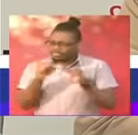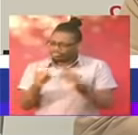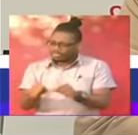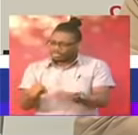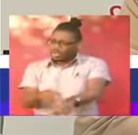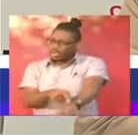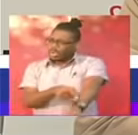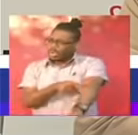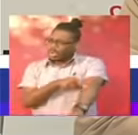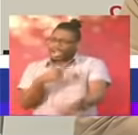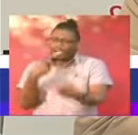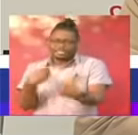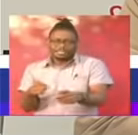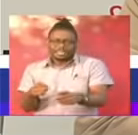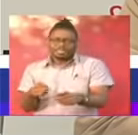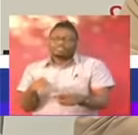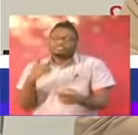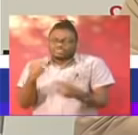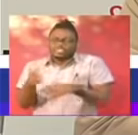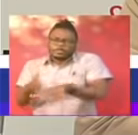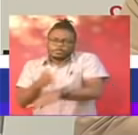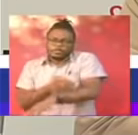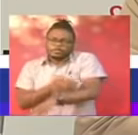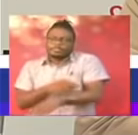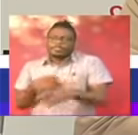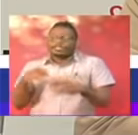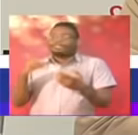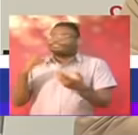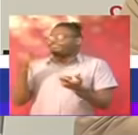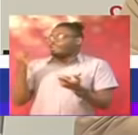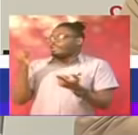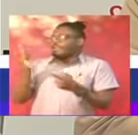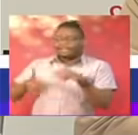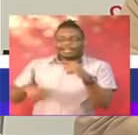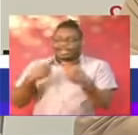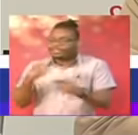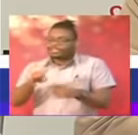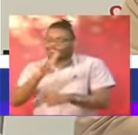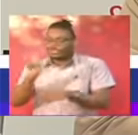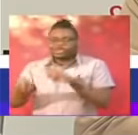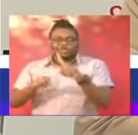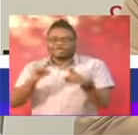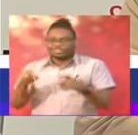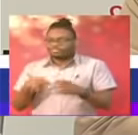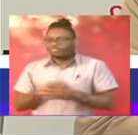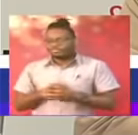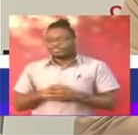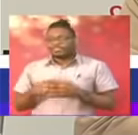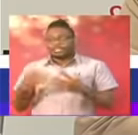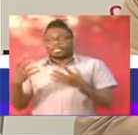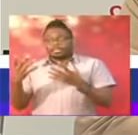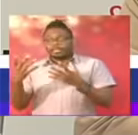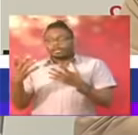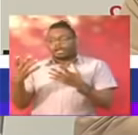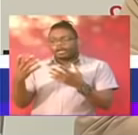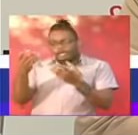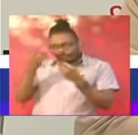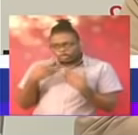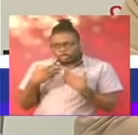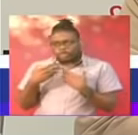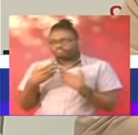about that. That's not a question I can answer immediately, but having taken this statement on board, we'll definitely look into